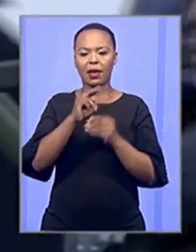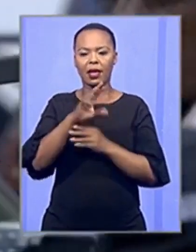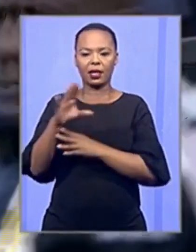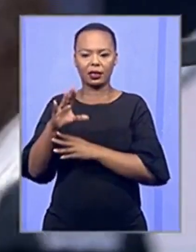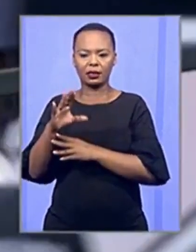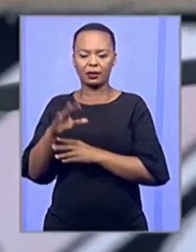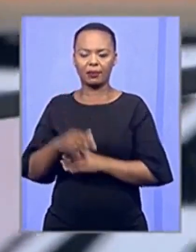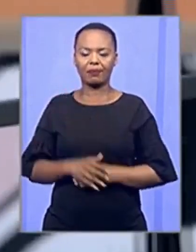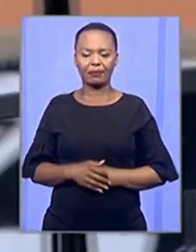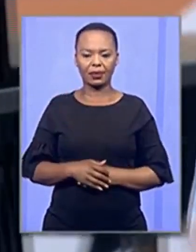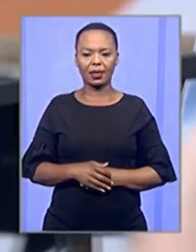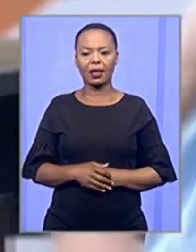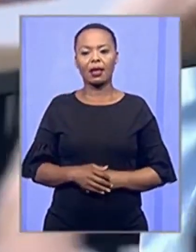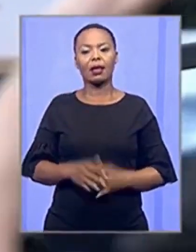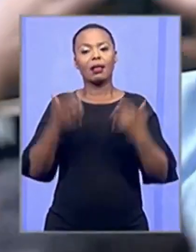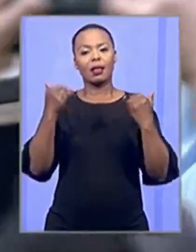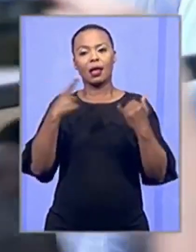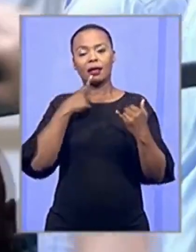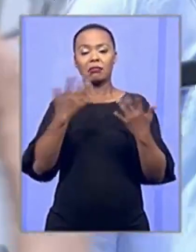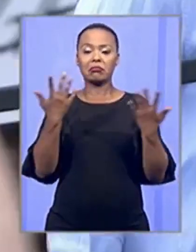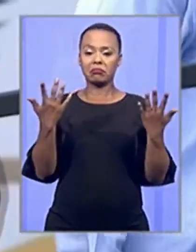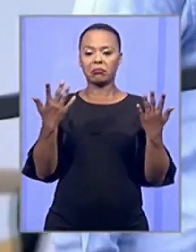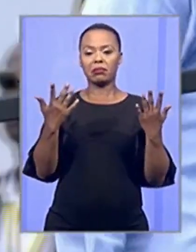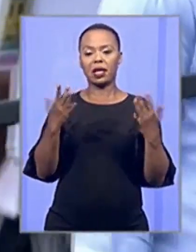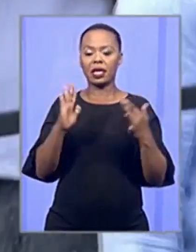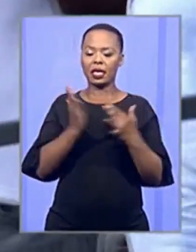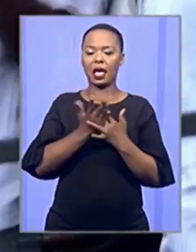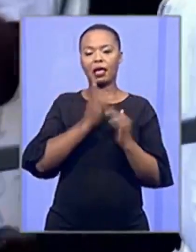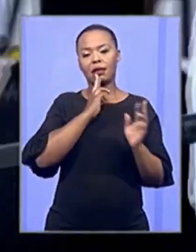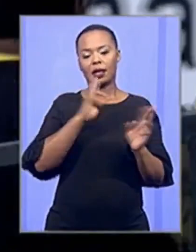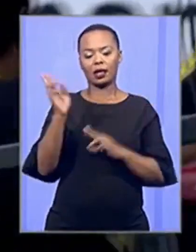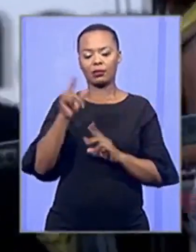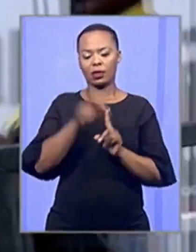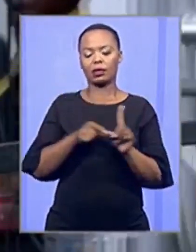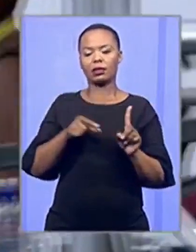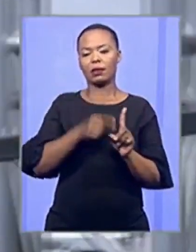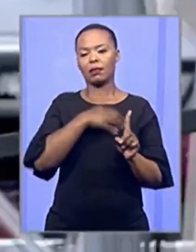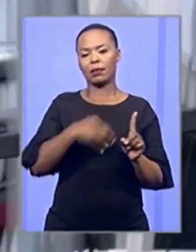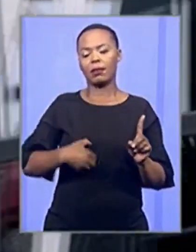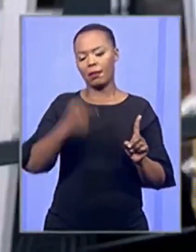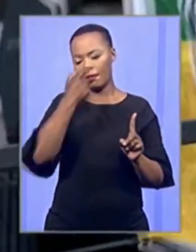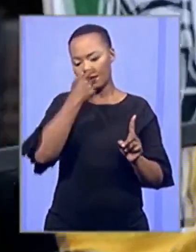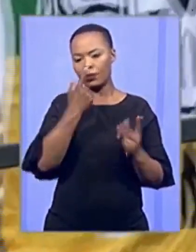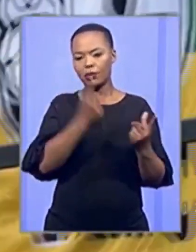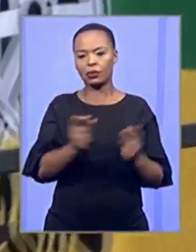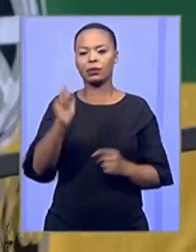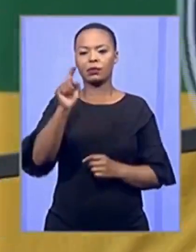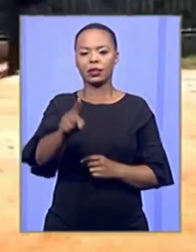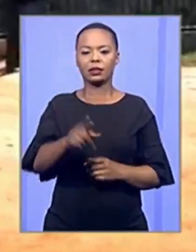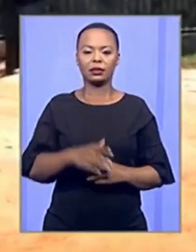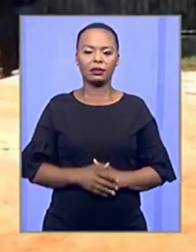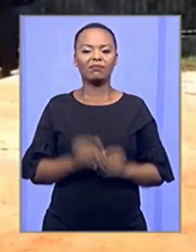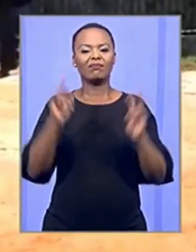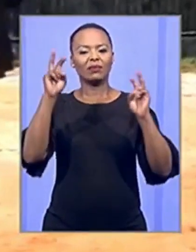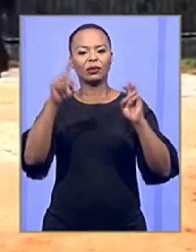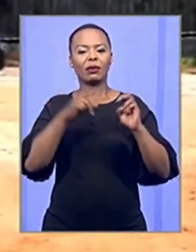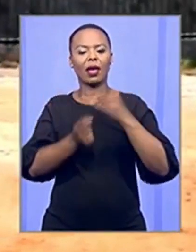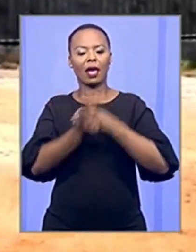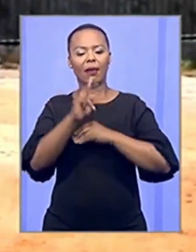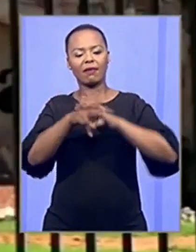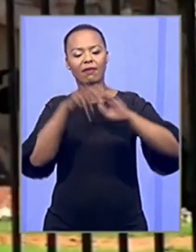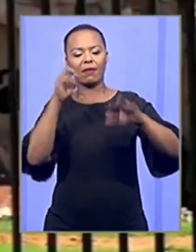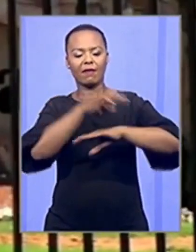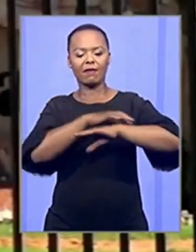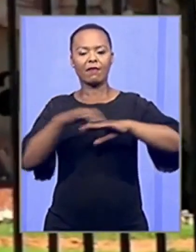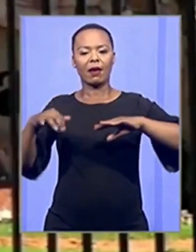magoletsa. Pegelo e fitlheletse gore go ka tswa gona le kgetse e presidente a tshwanetseng go e arabela malebana le khothoso ya kwa polaseng ya